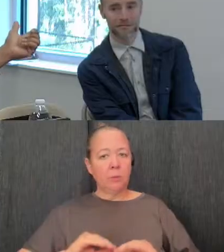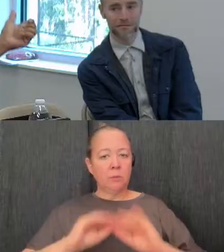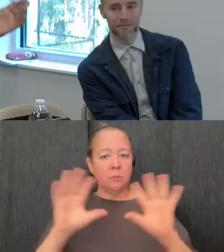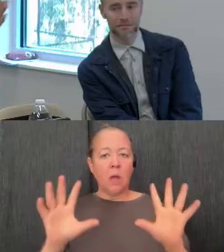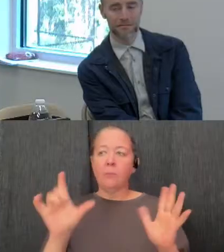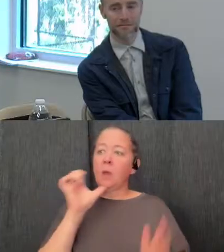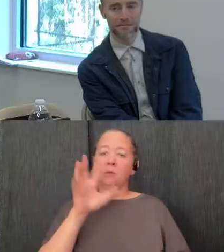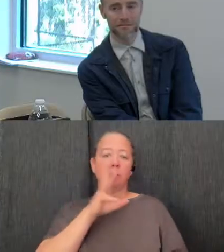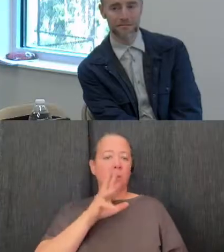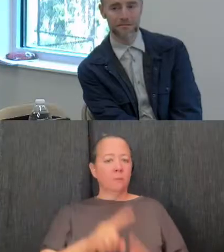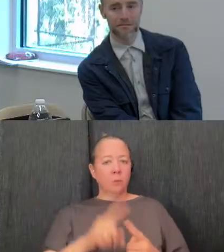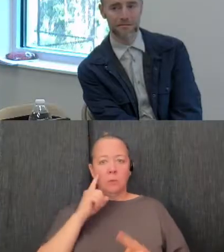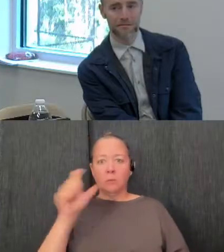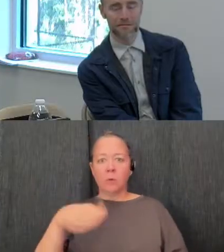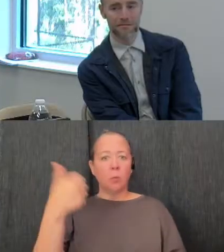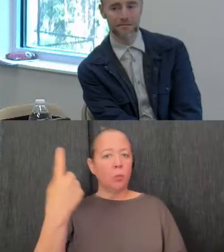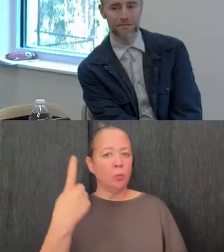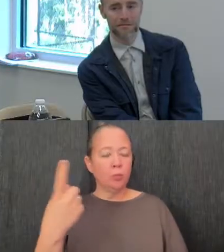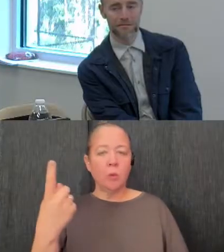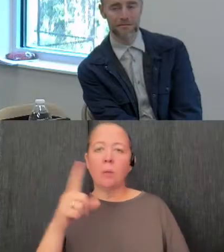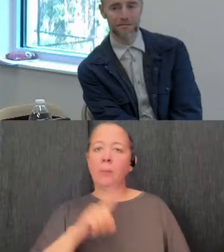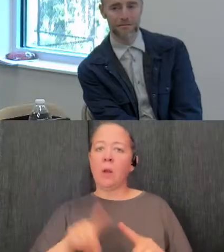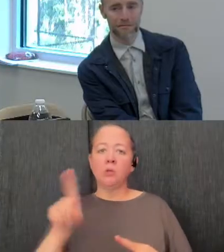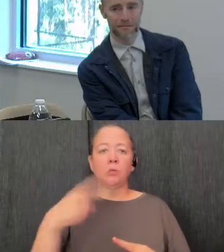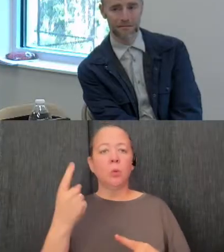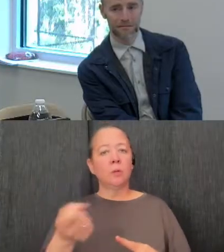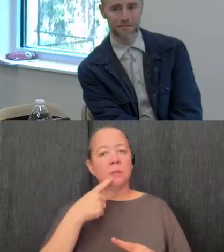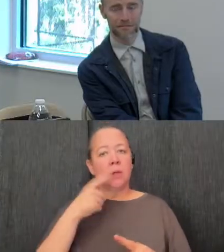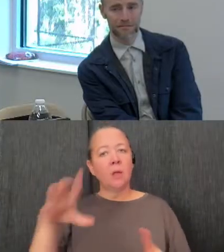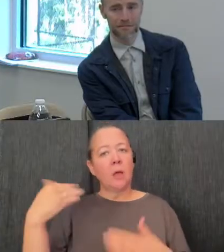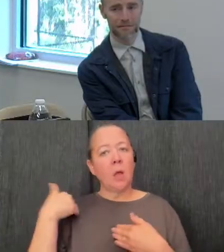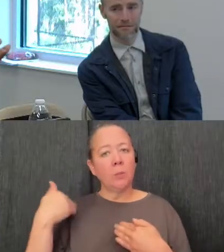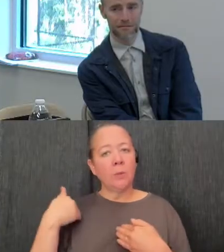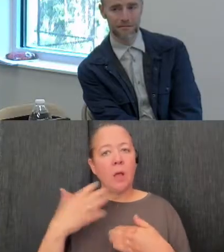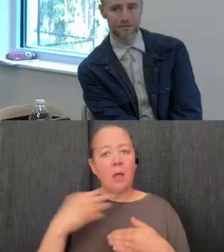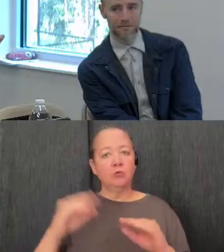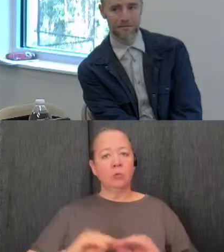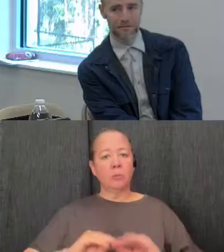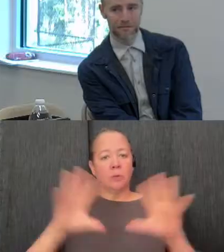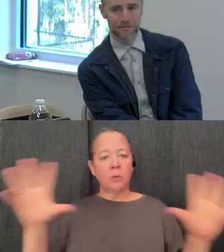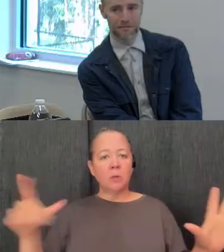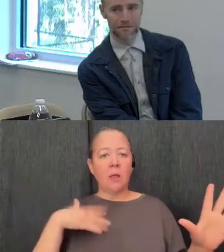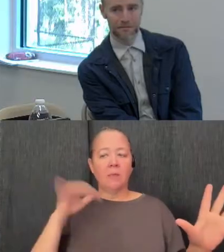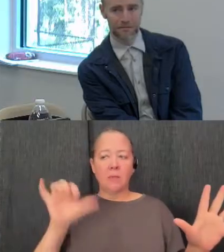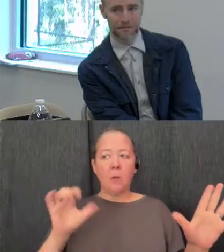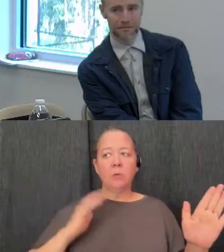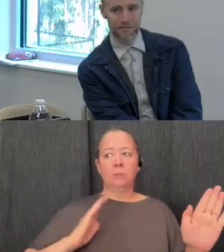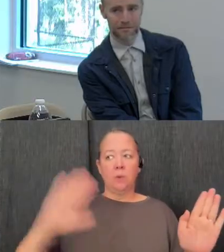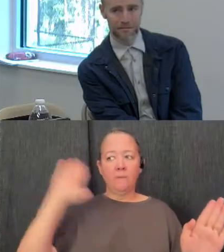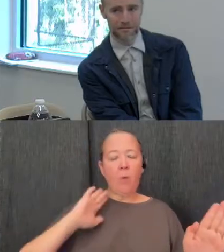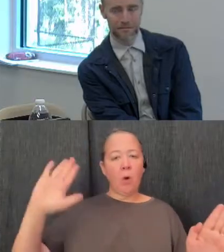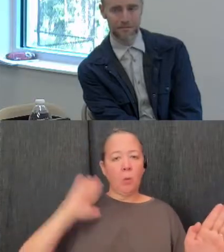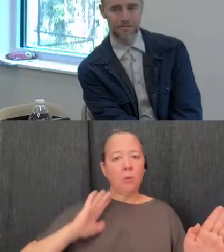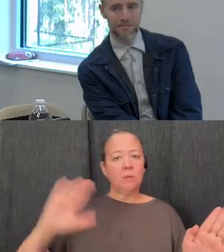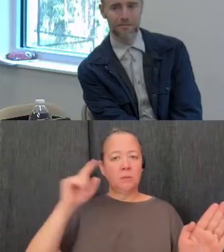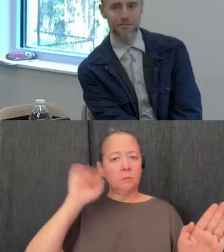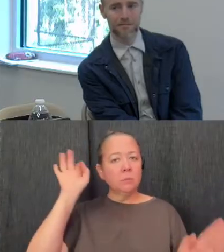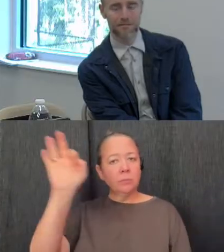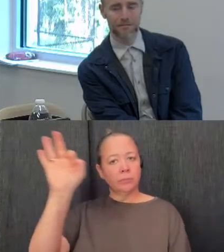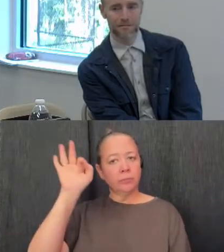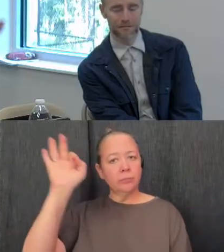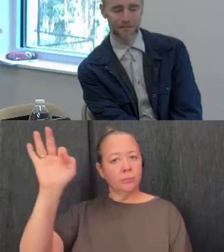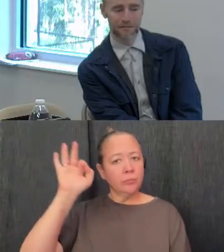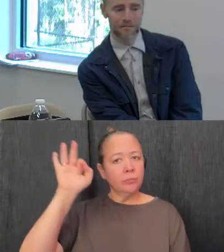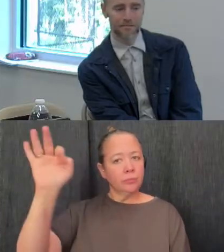for anyone else. I just want to say accountability and transparency was preached, was preached, was preached, was preached, was preached.